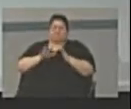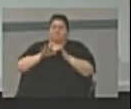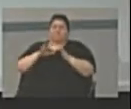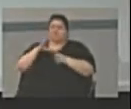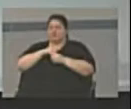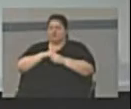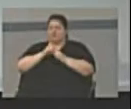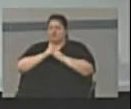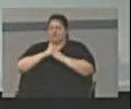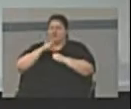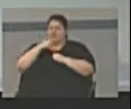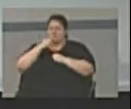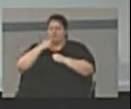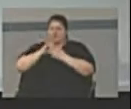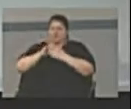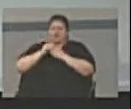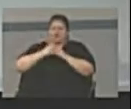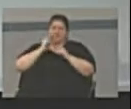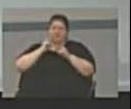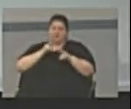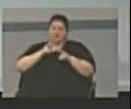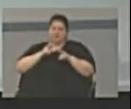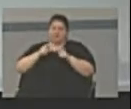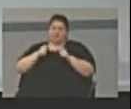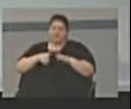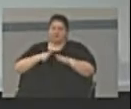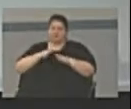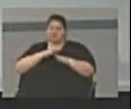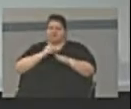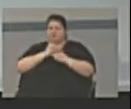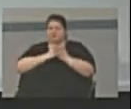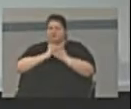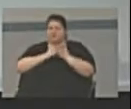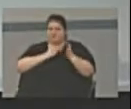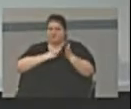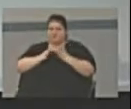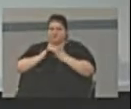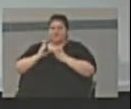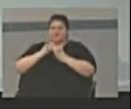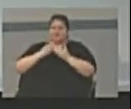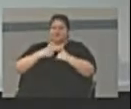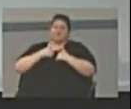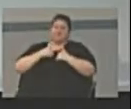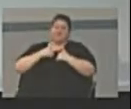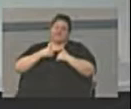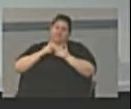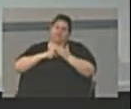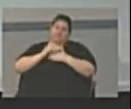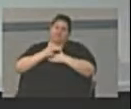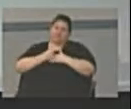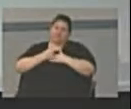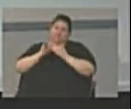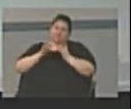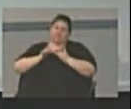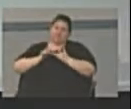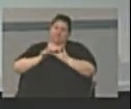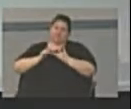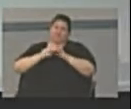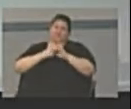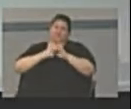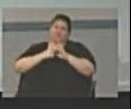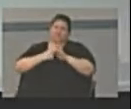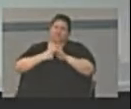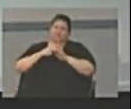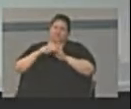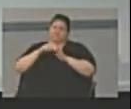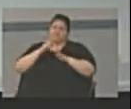terms of envision our master plan and sector plans. We have a project website, Plan PGC